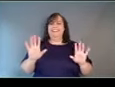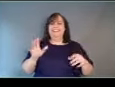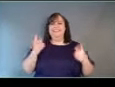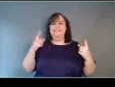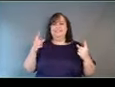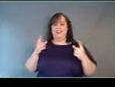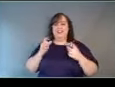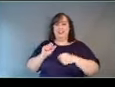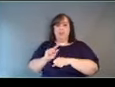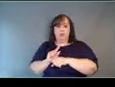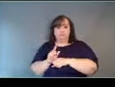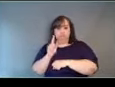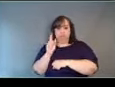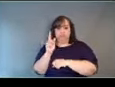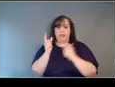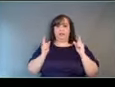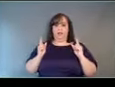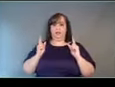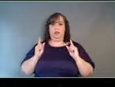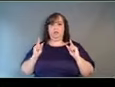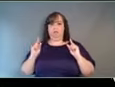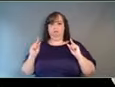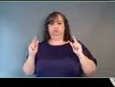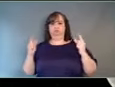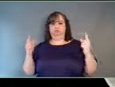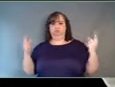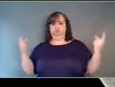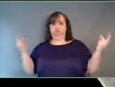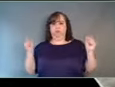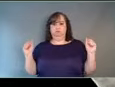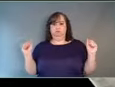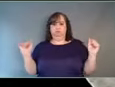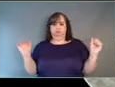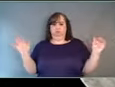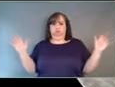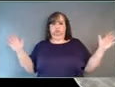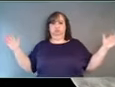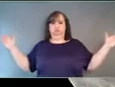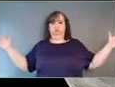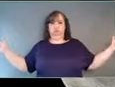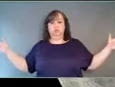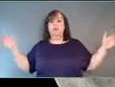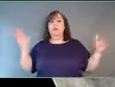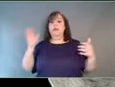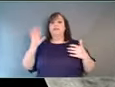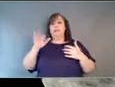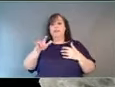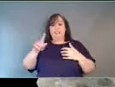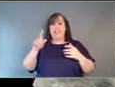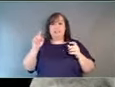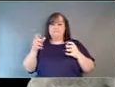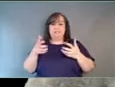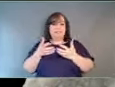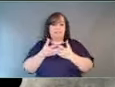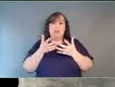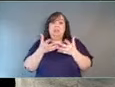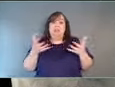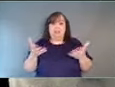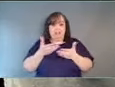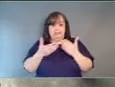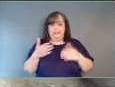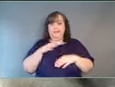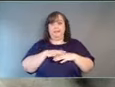just the way that they were able to fit on the spacecraft. They referred to it to accommodation. You got to fit a lot of stuff on a spacecraft in a really small